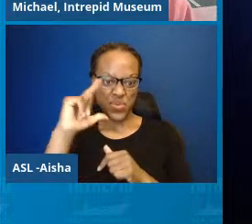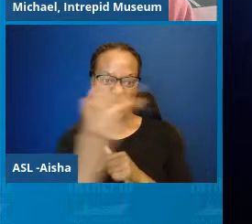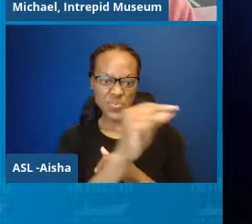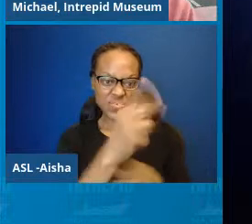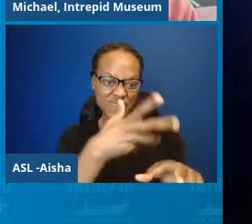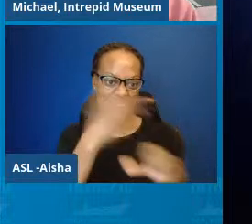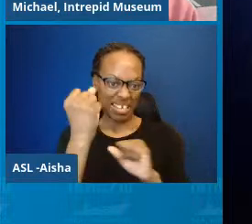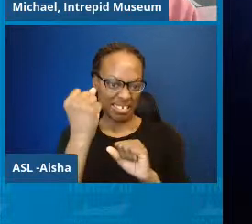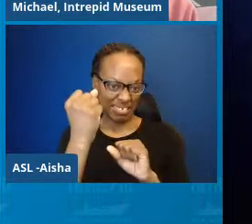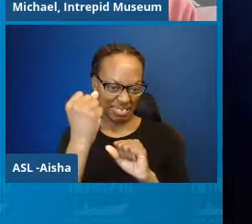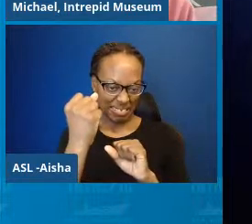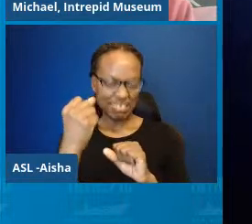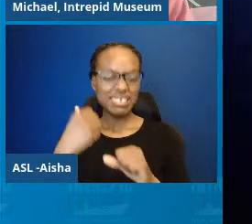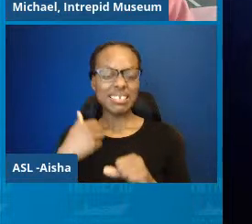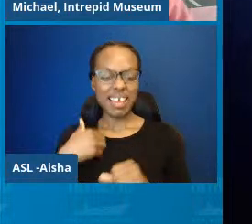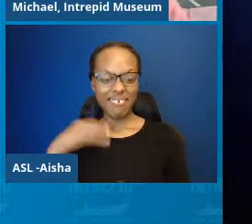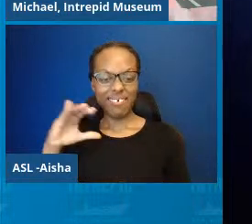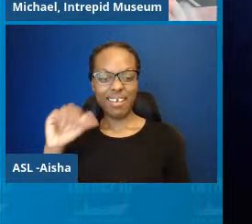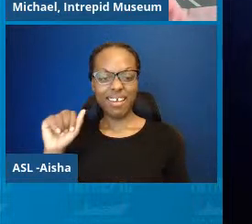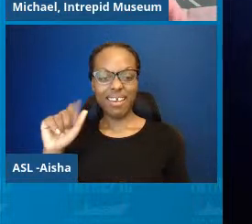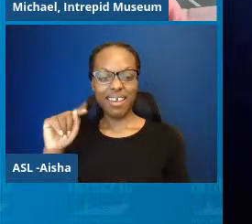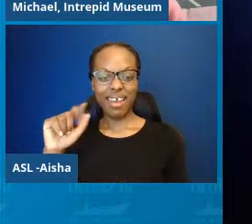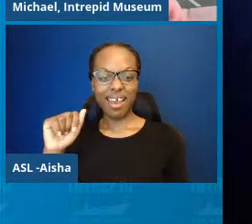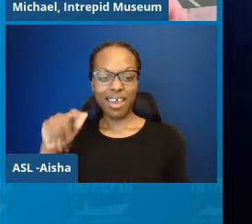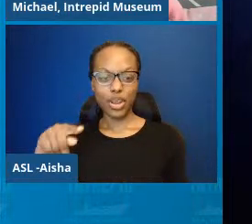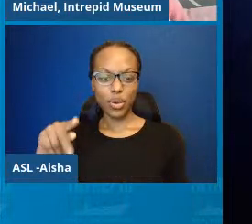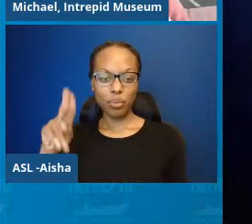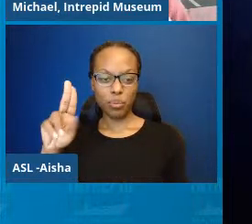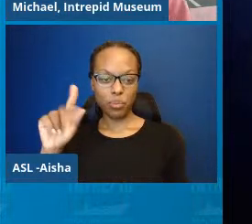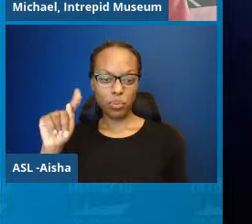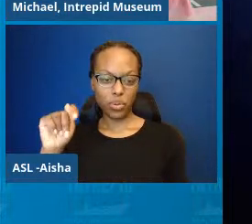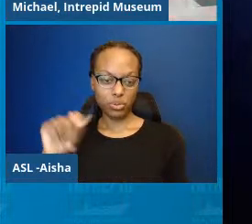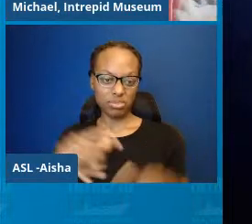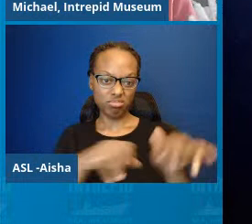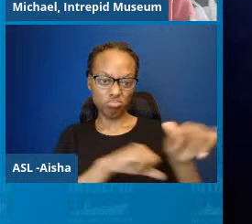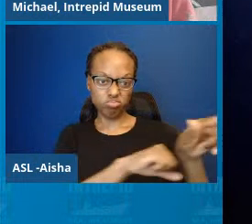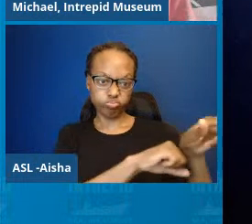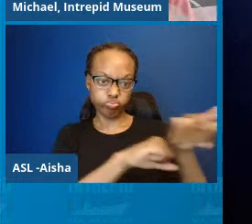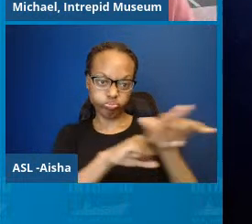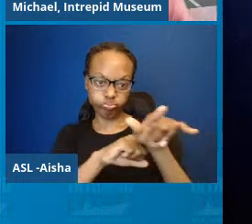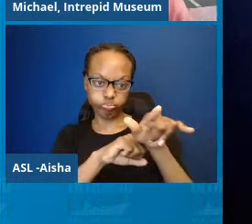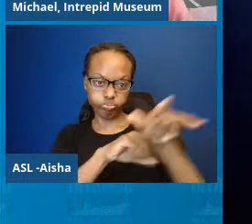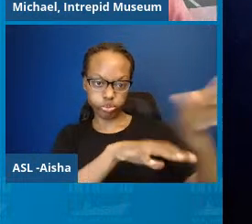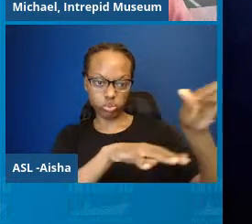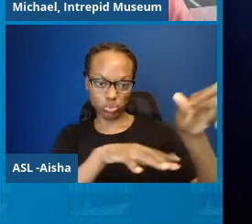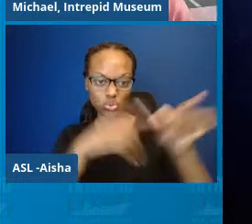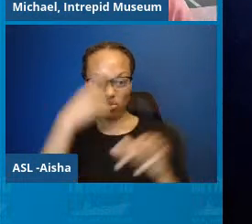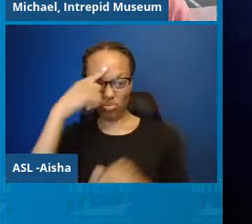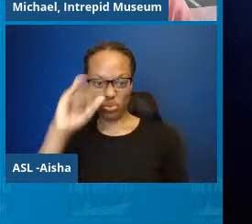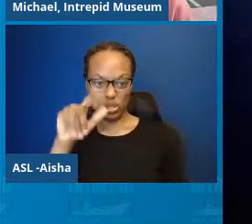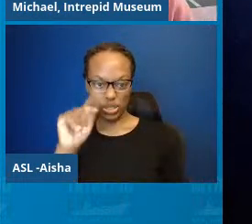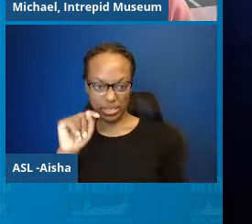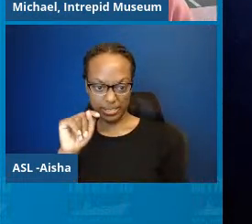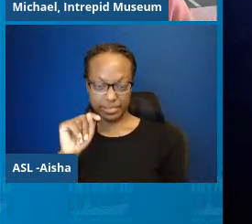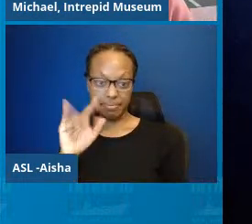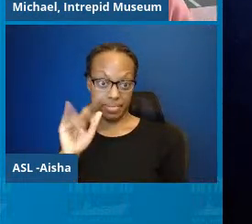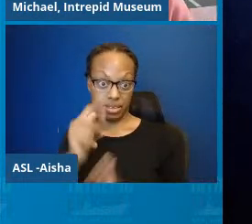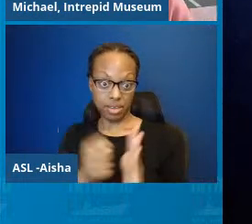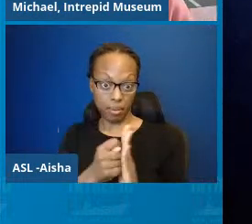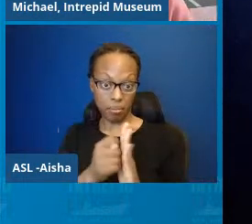the air much more safely. But with the Sky Raider, it just seems like it didn't fit in.